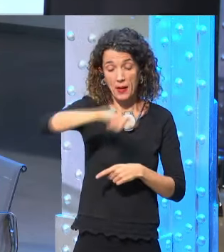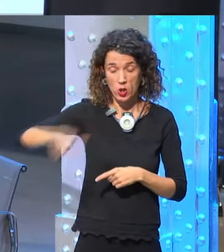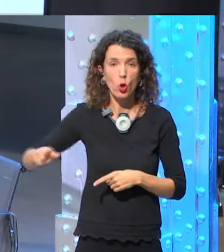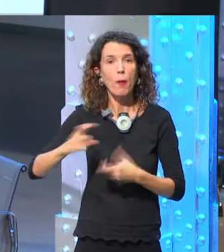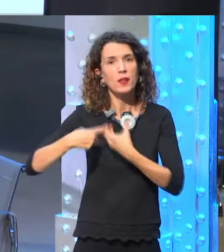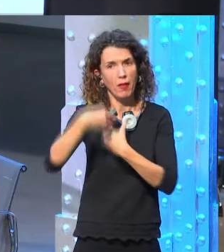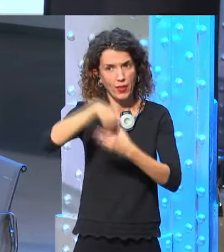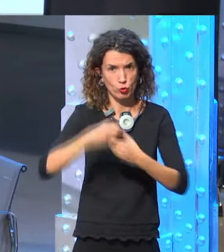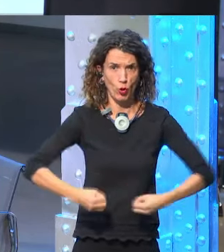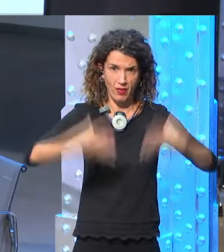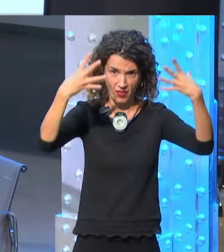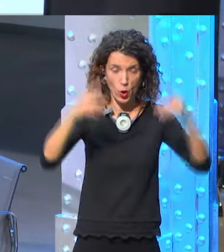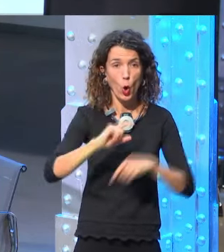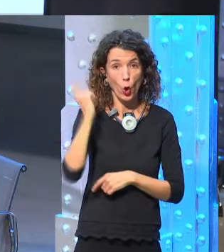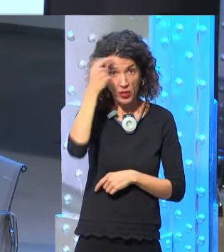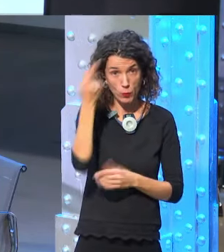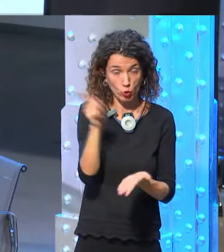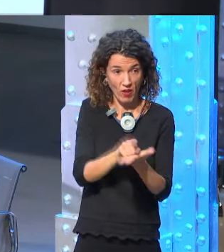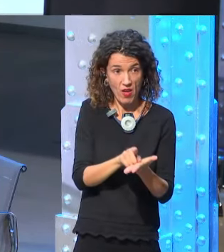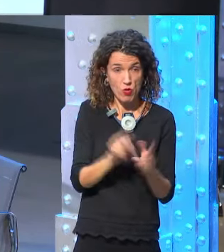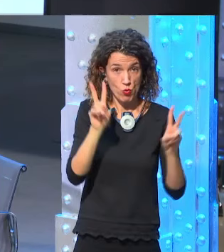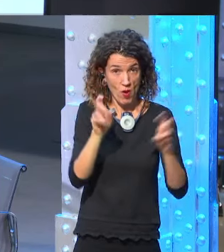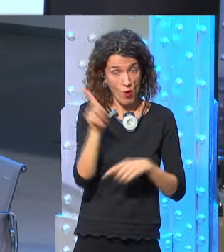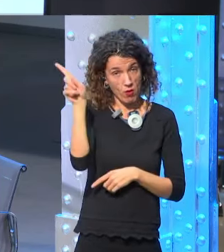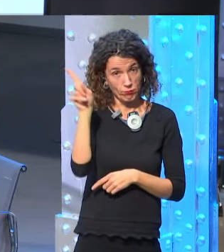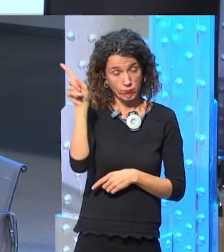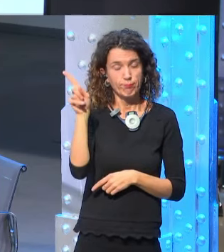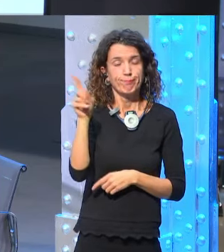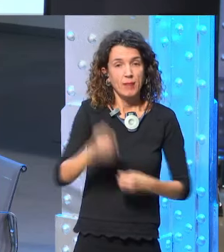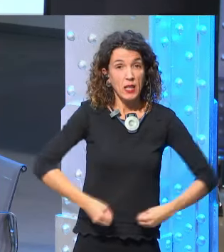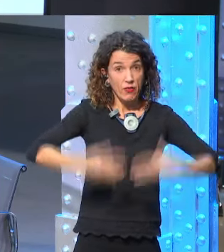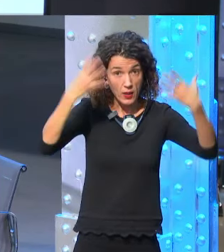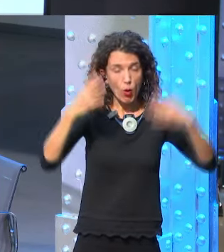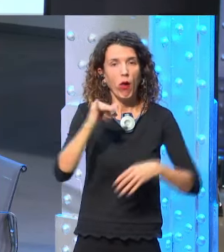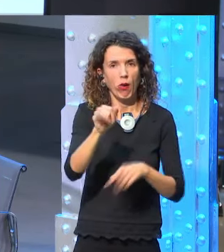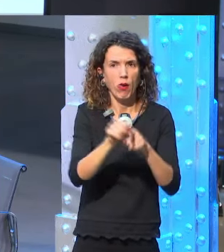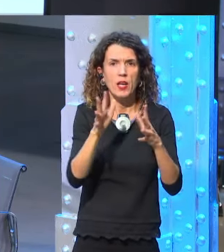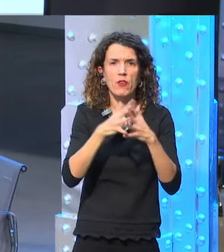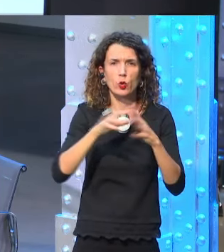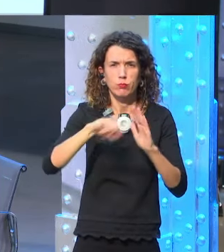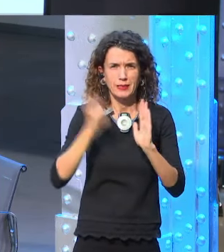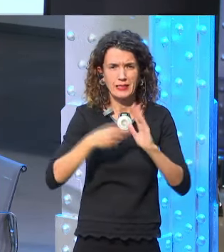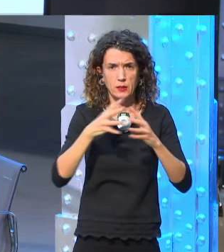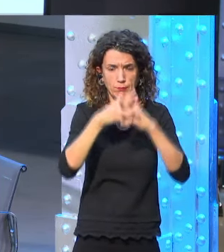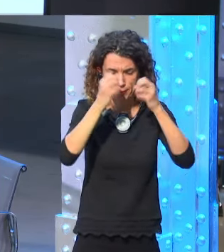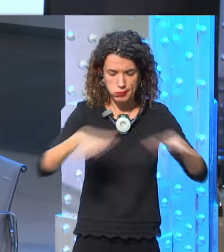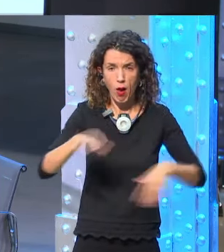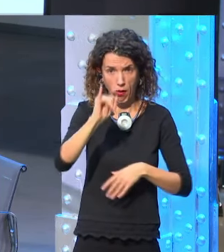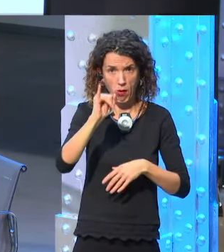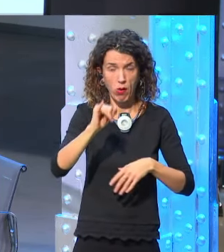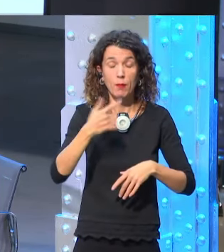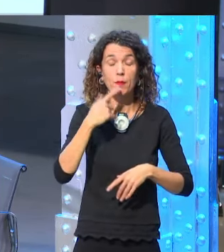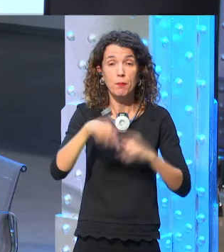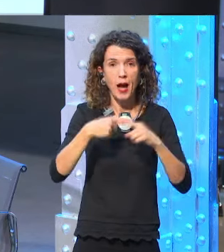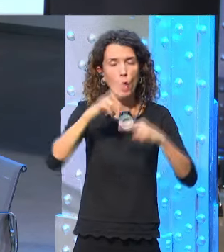is the concept again. This building provides all the infrastructure. It's actually quite complex in its build-up, so I'm just